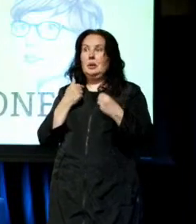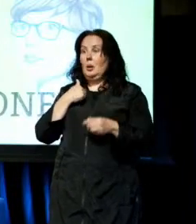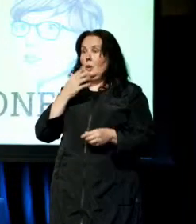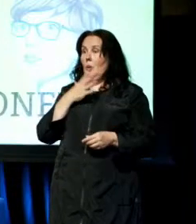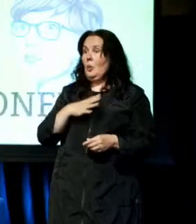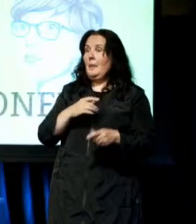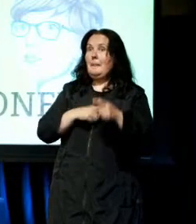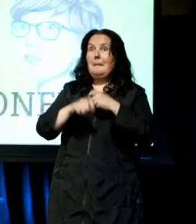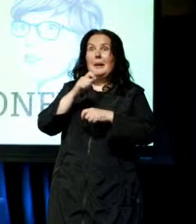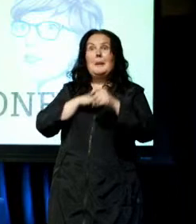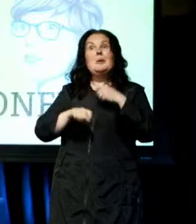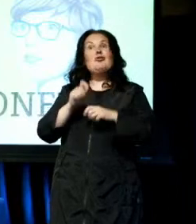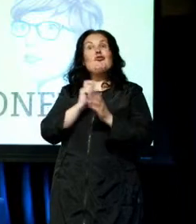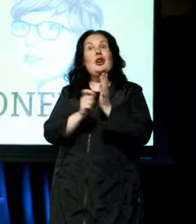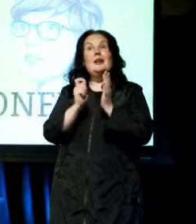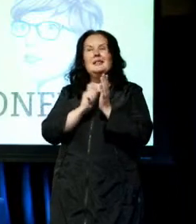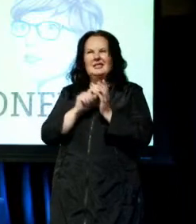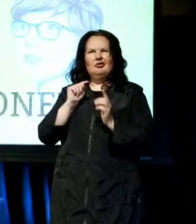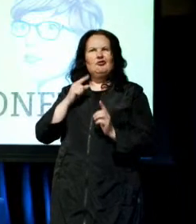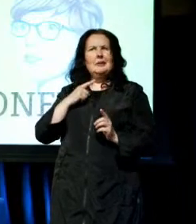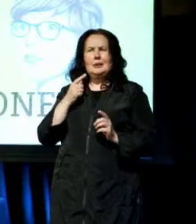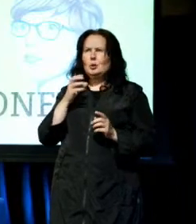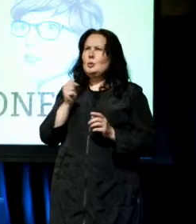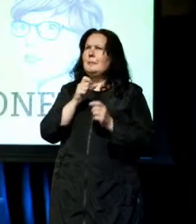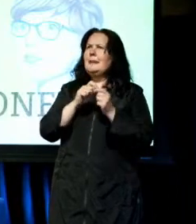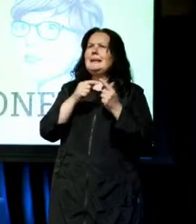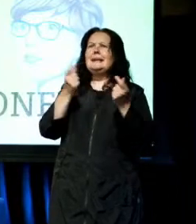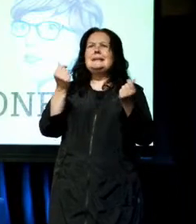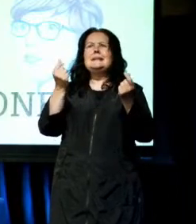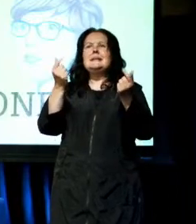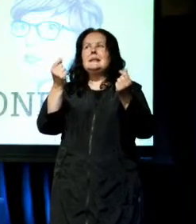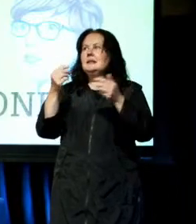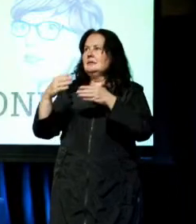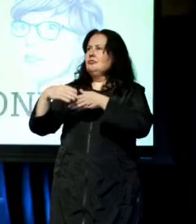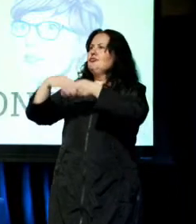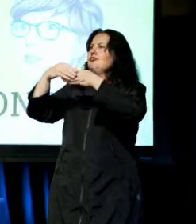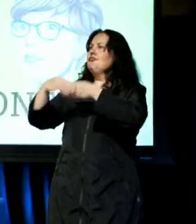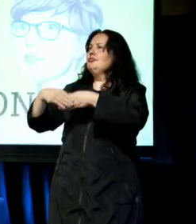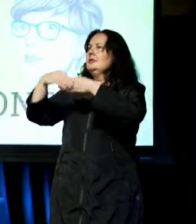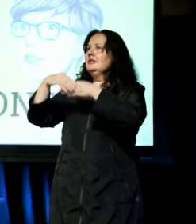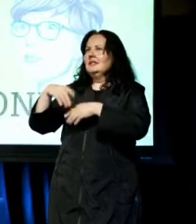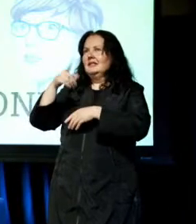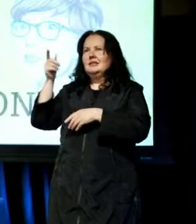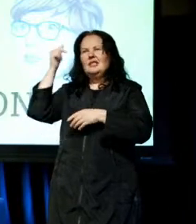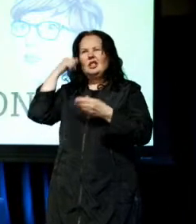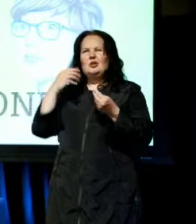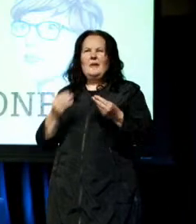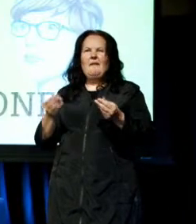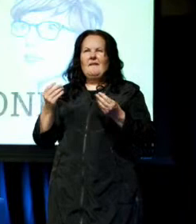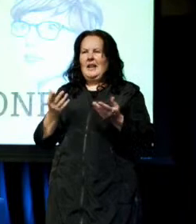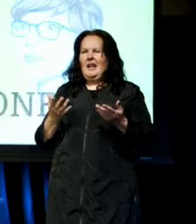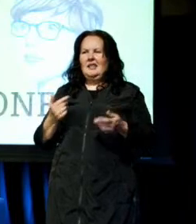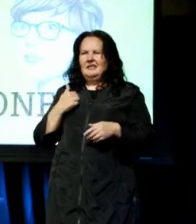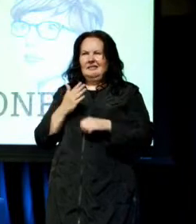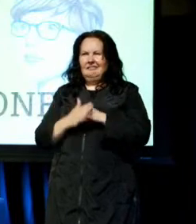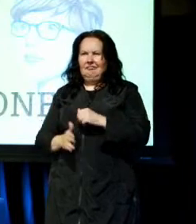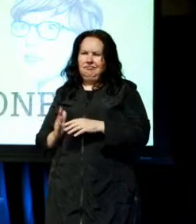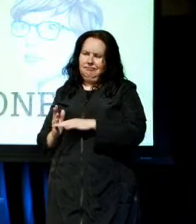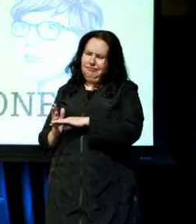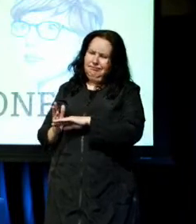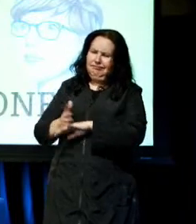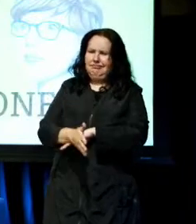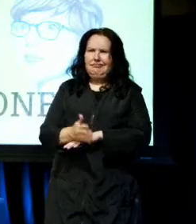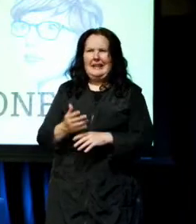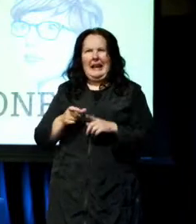easy. Anyone who's ever shaked my hand can attest to how soft my hands are. I haven't done a day of work in my life.